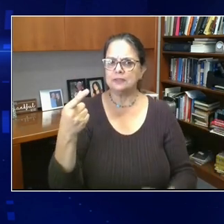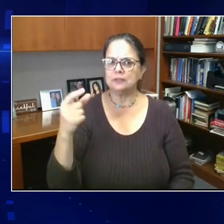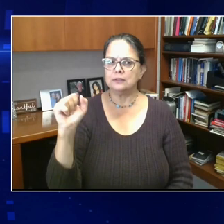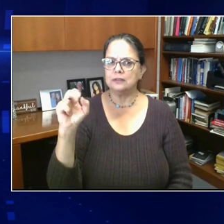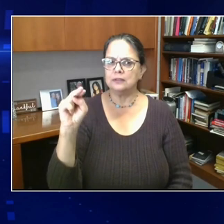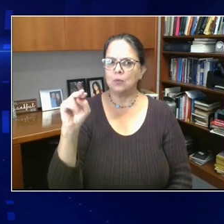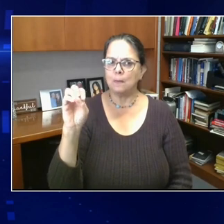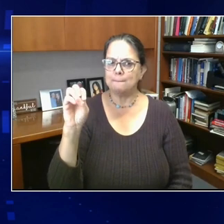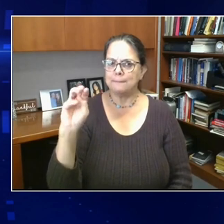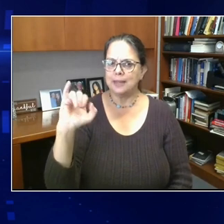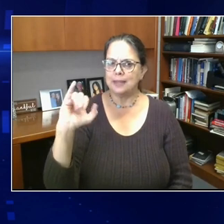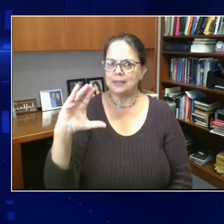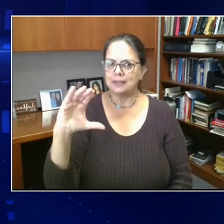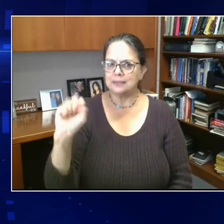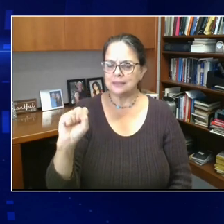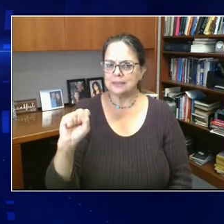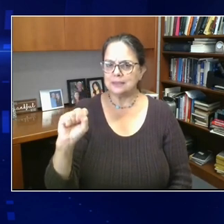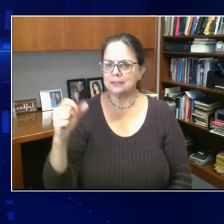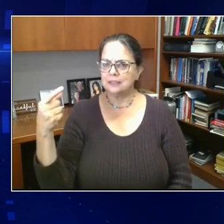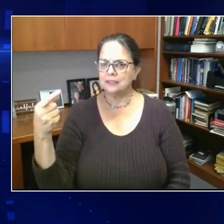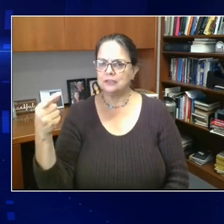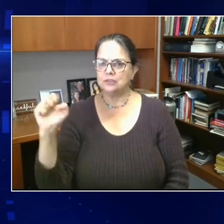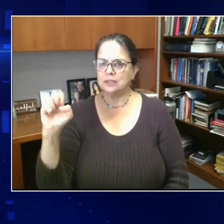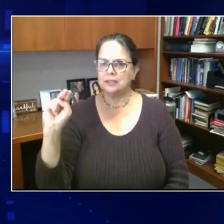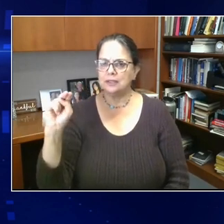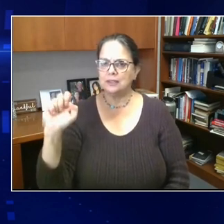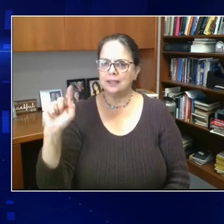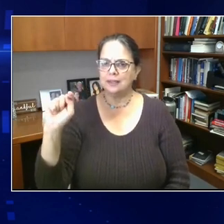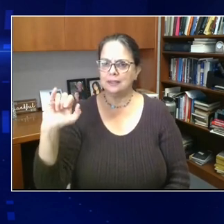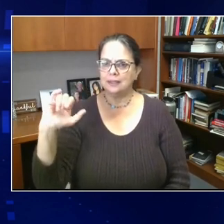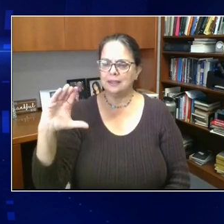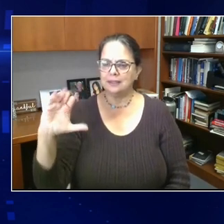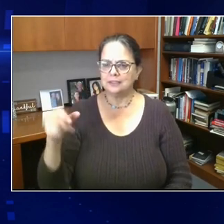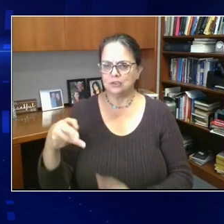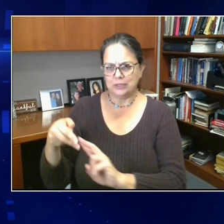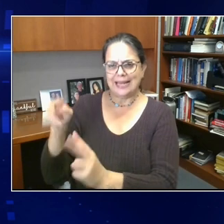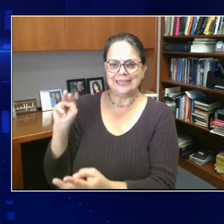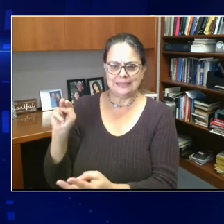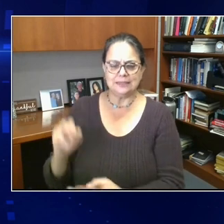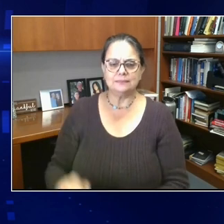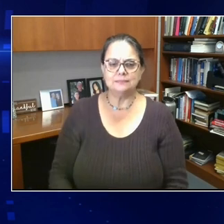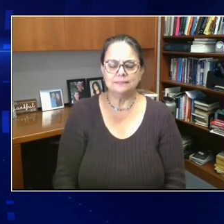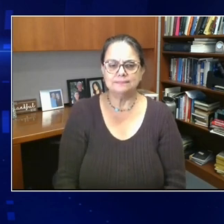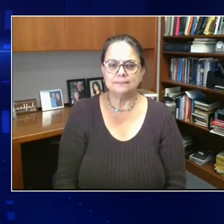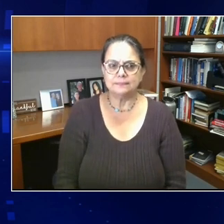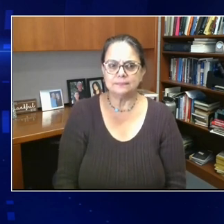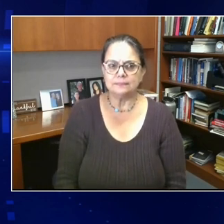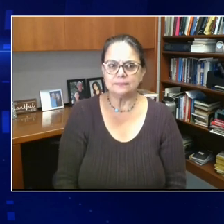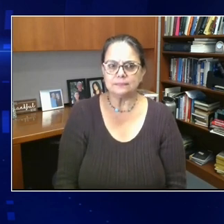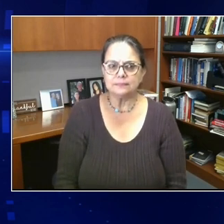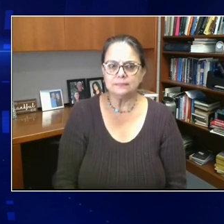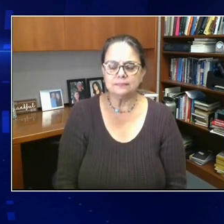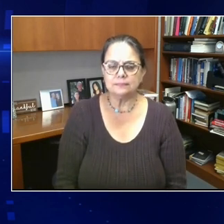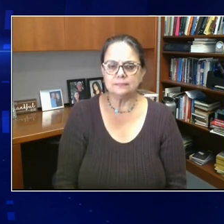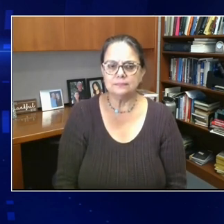let's take these two additional concepts of genomics and genetics, defined on this slide.